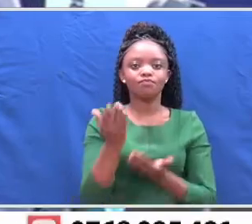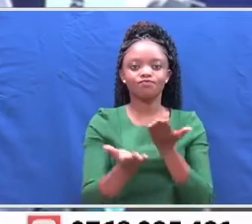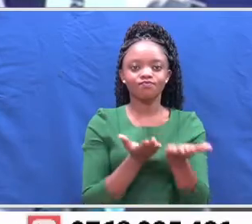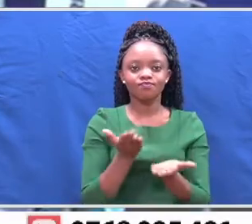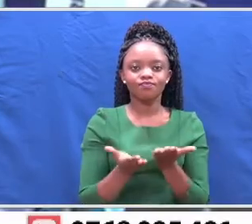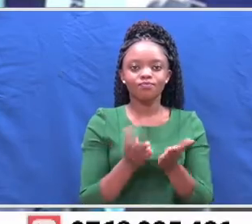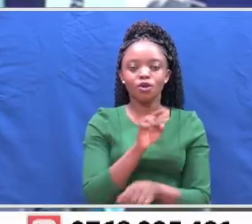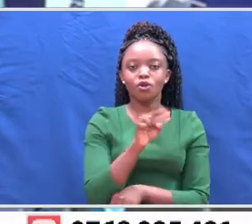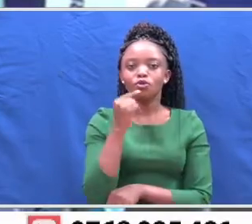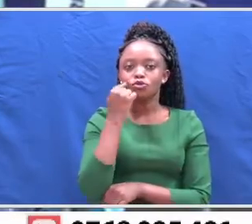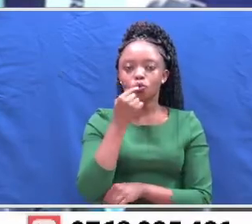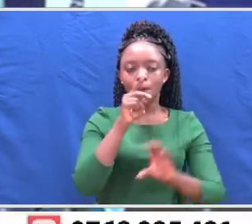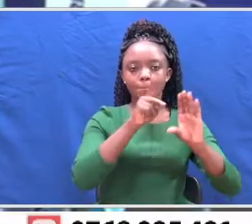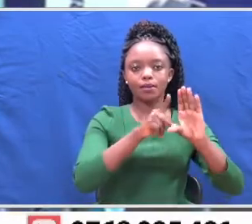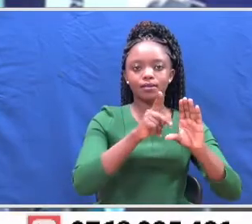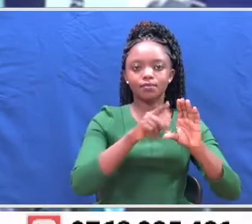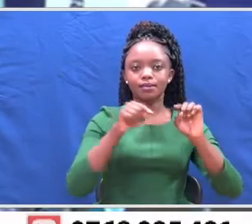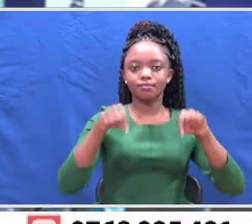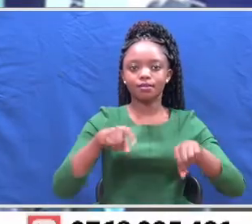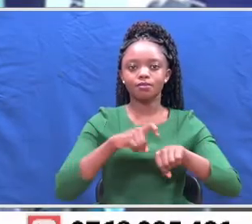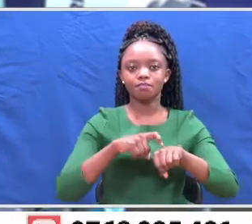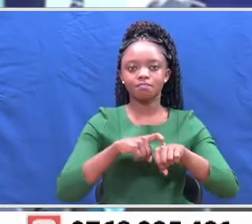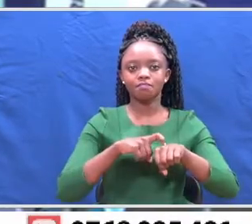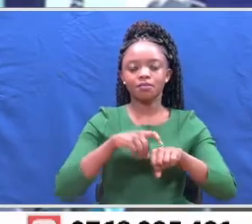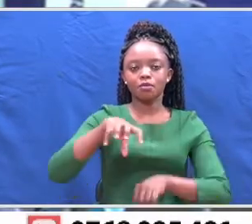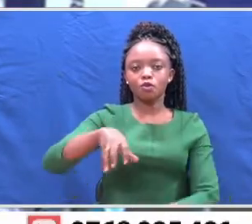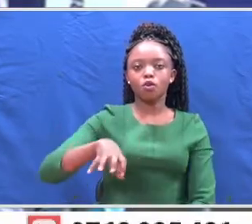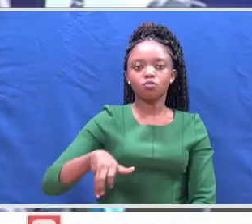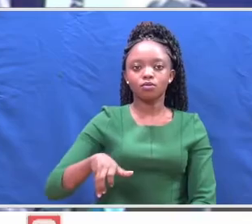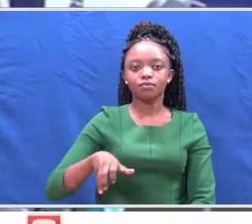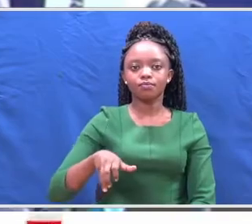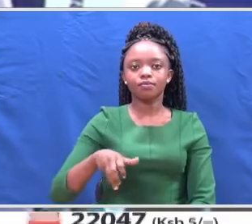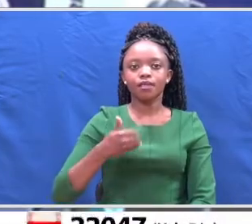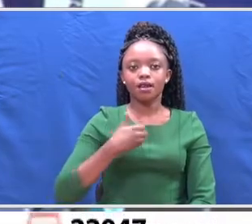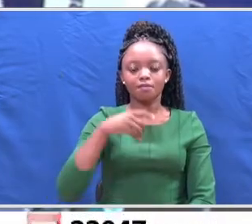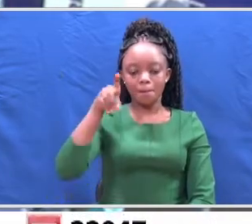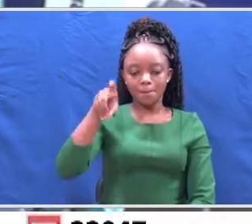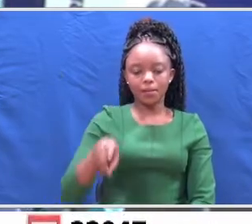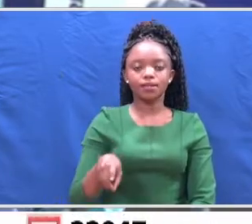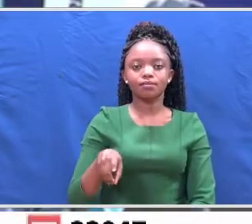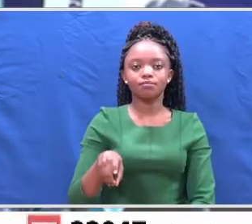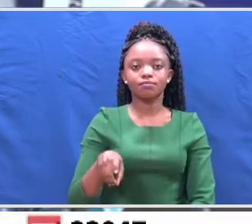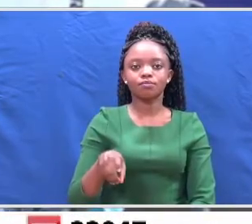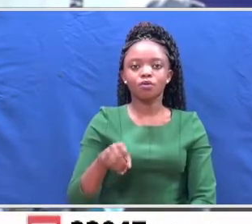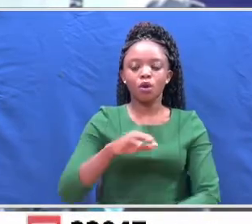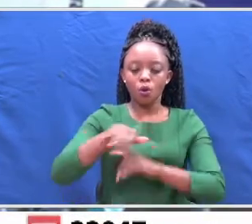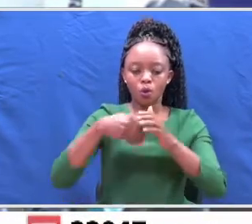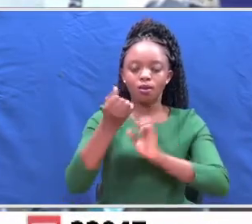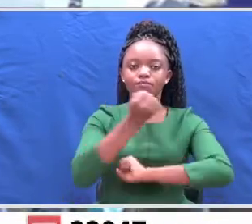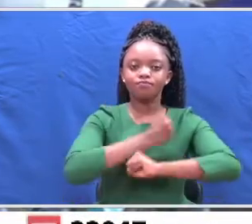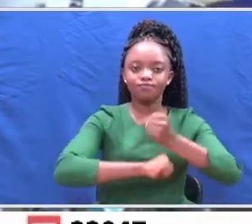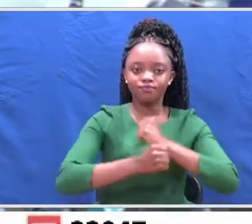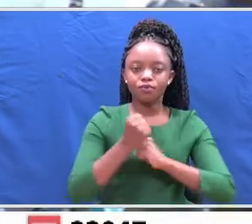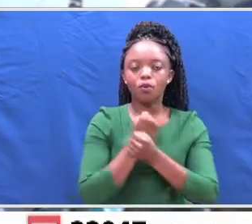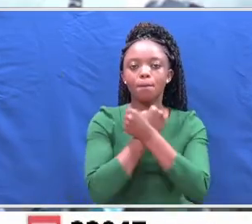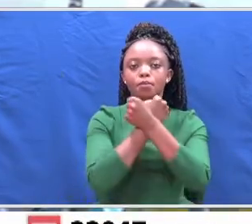that those who will also participate in this strike as a county will have no choice but to take all necessary action to